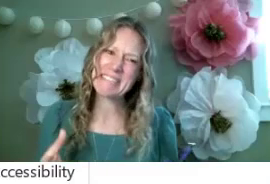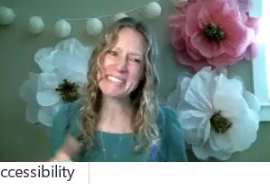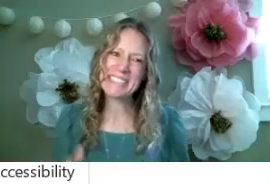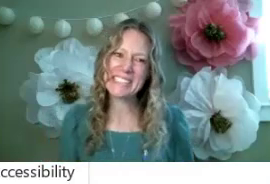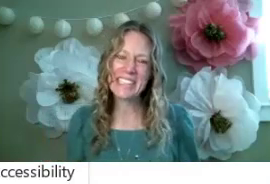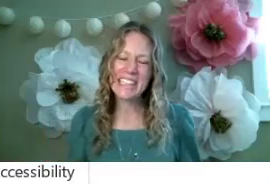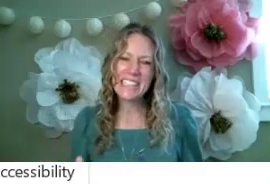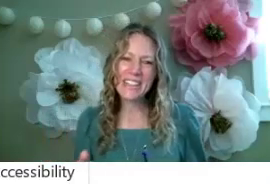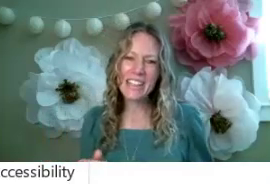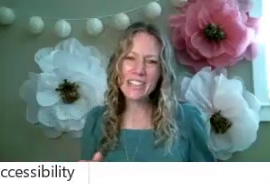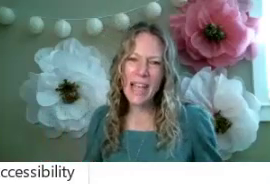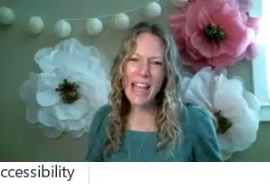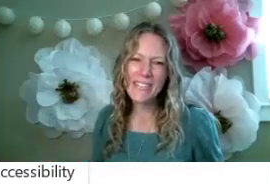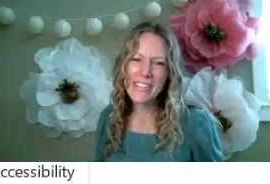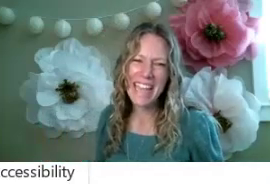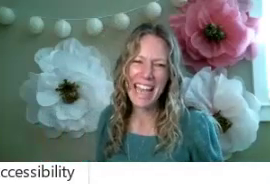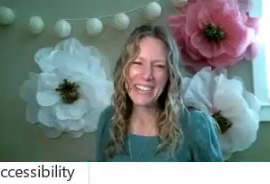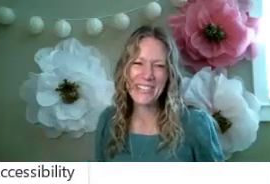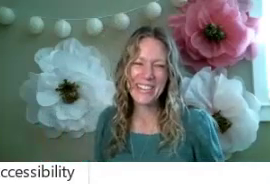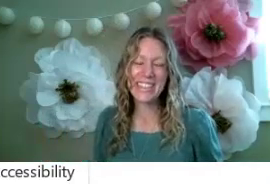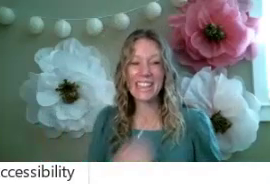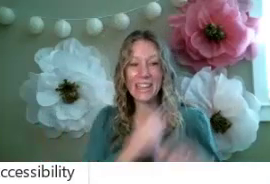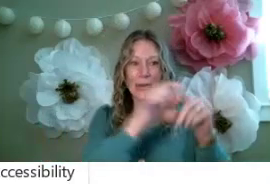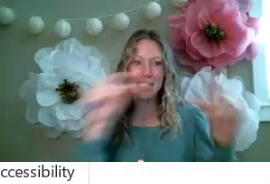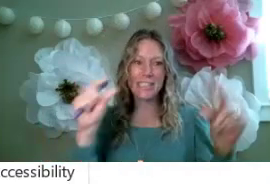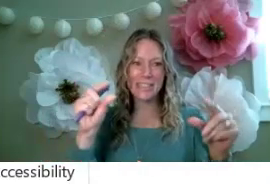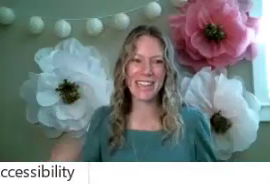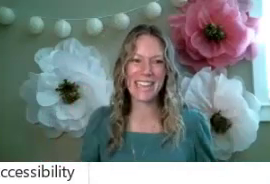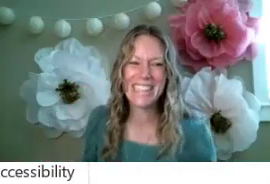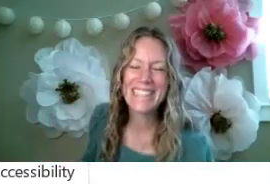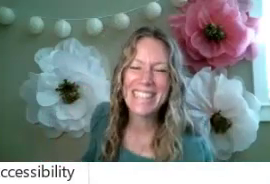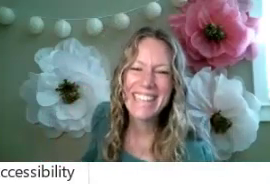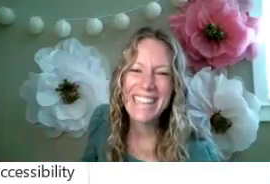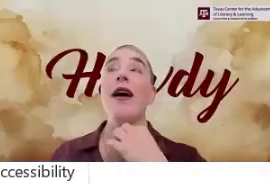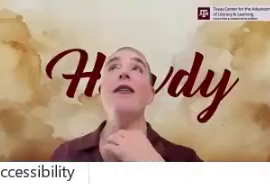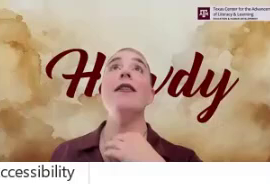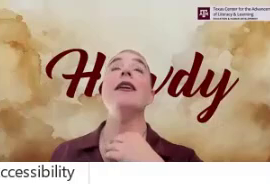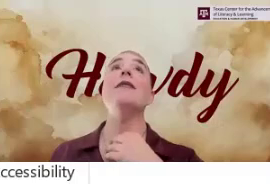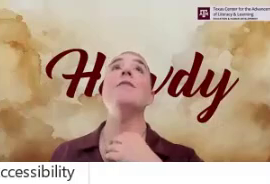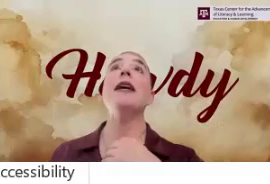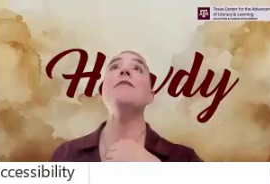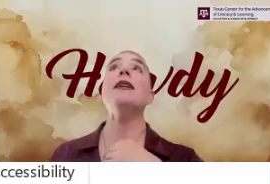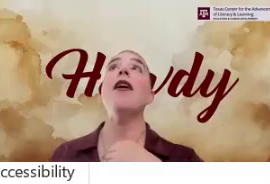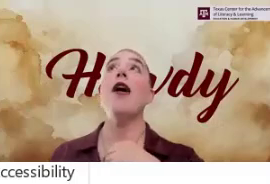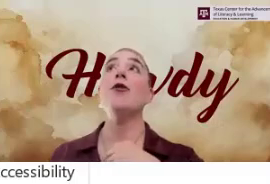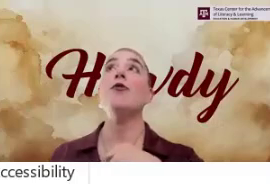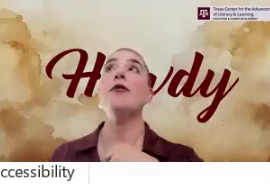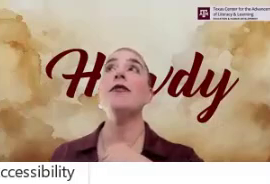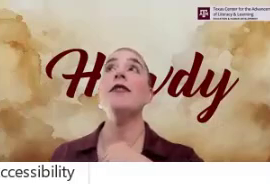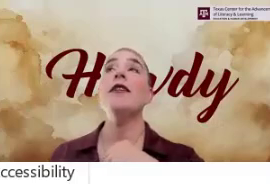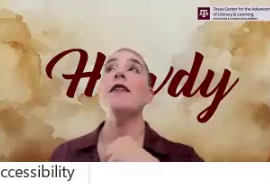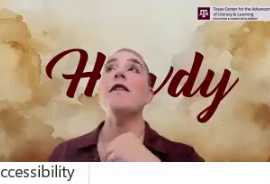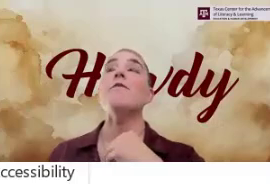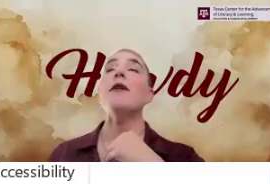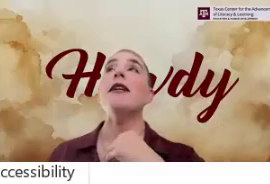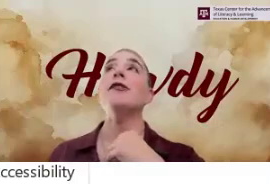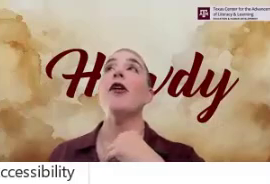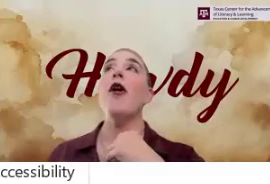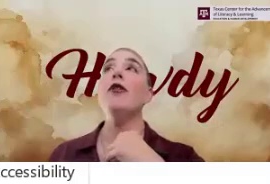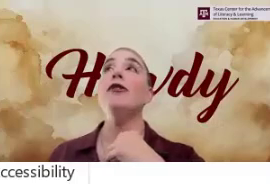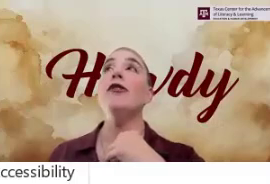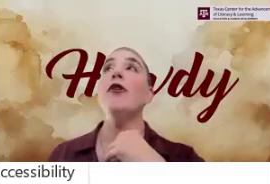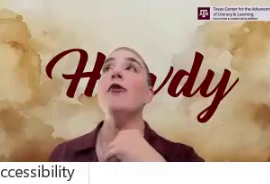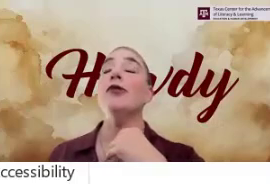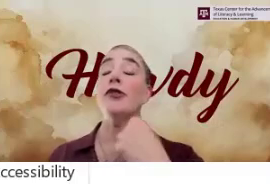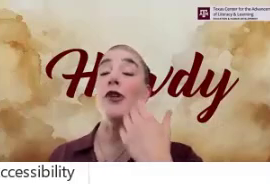little, So do I have to have a title for the question one? Well, it may be awkward, but